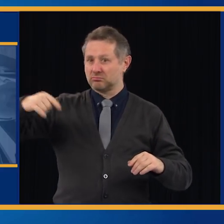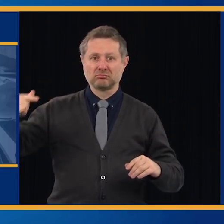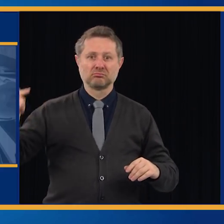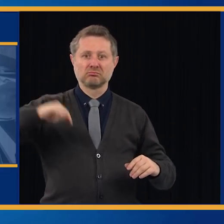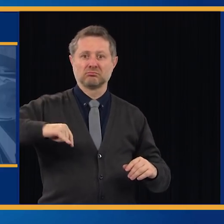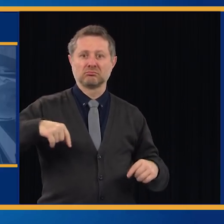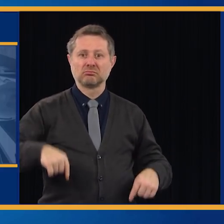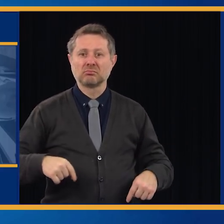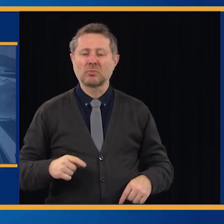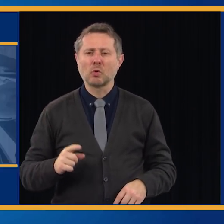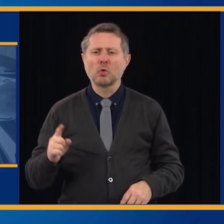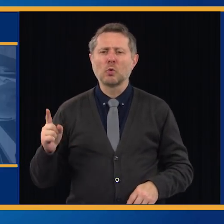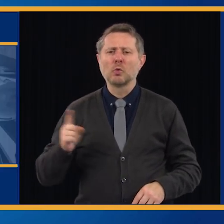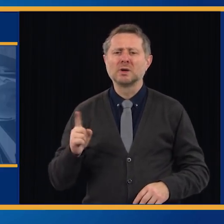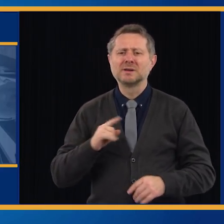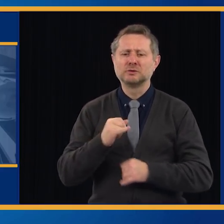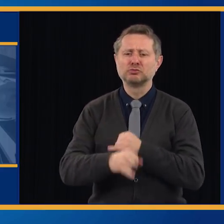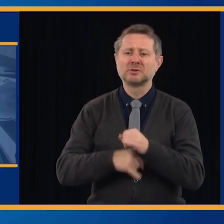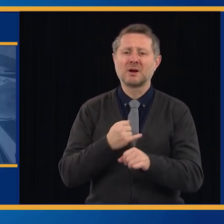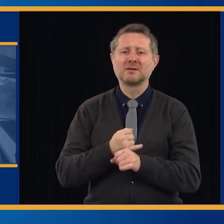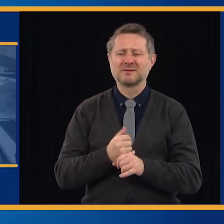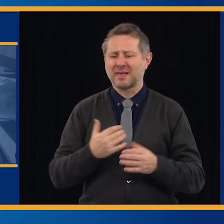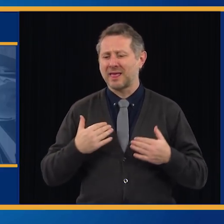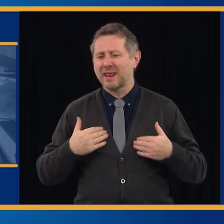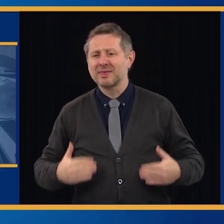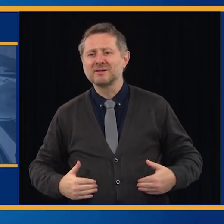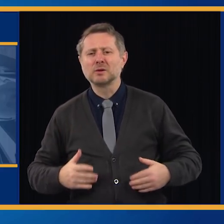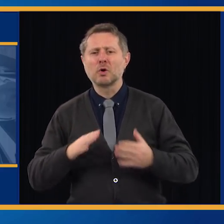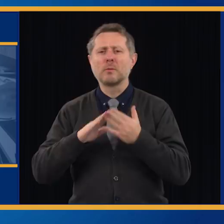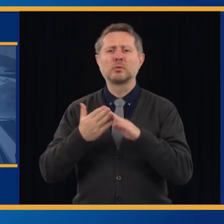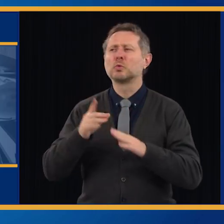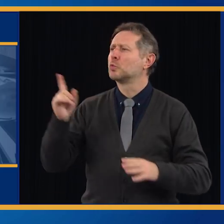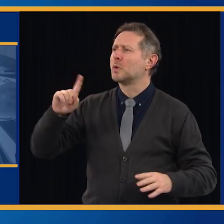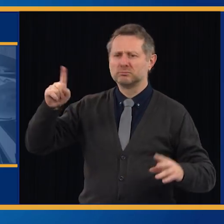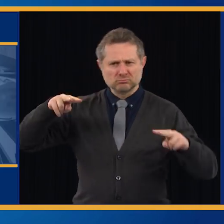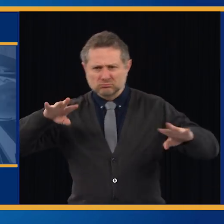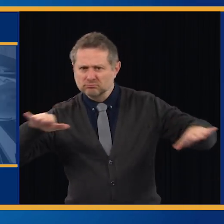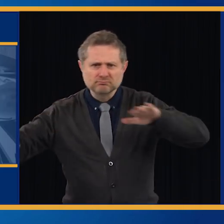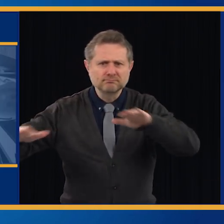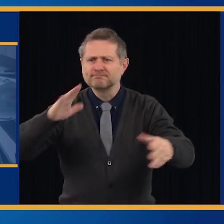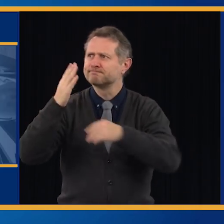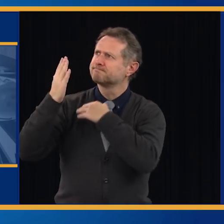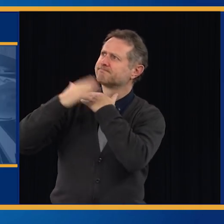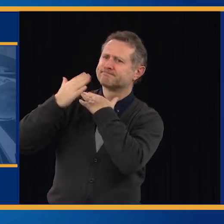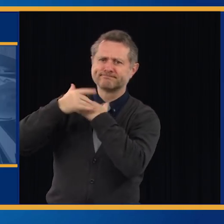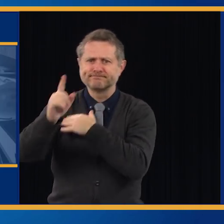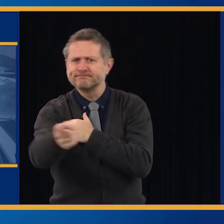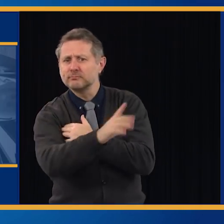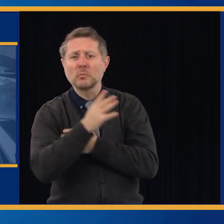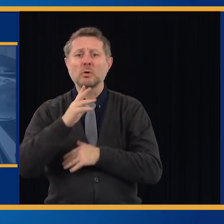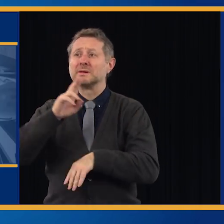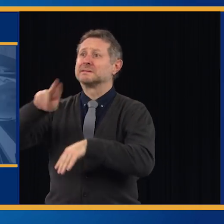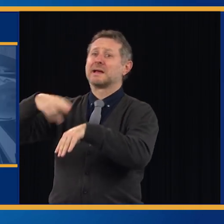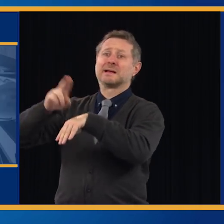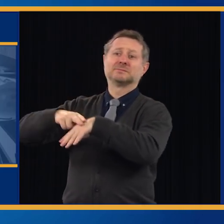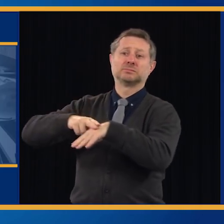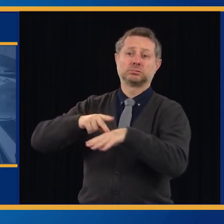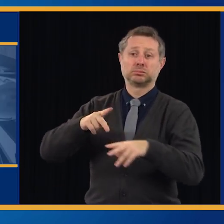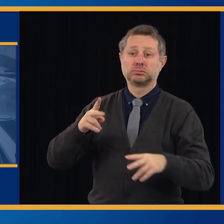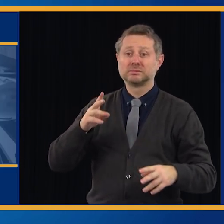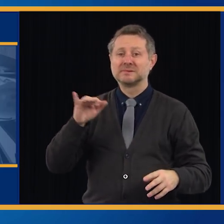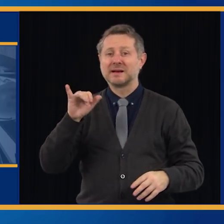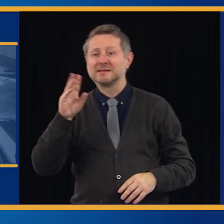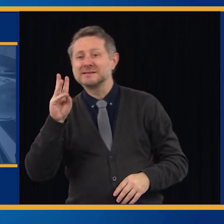community? Where was the whole national host of experts, the WHO, the NIH,